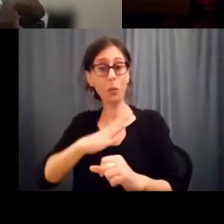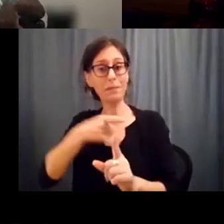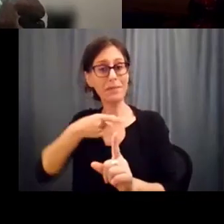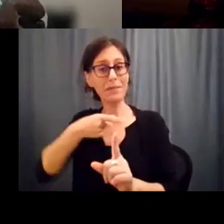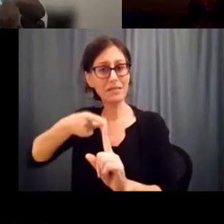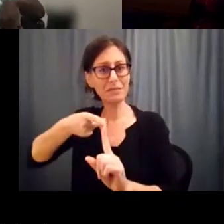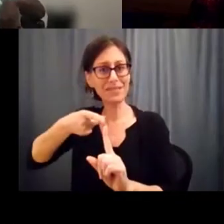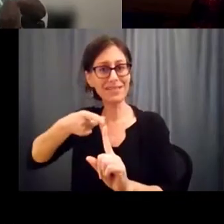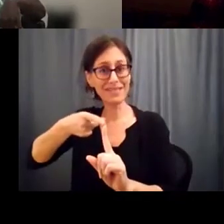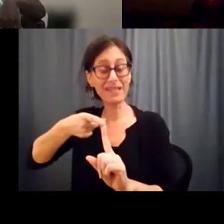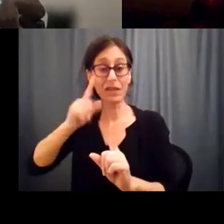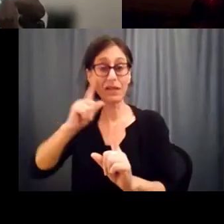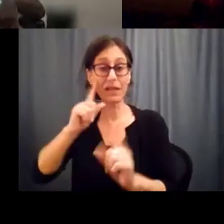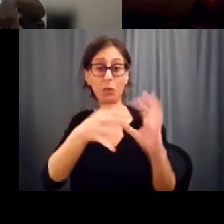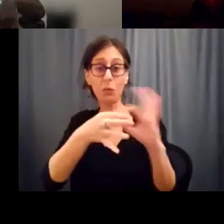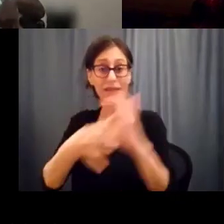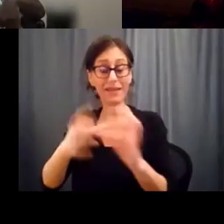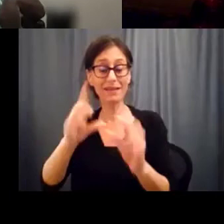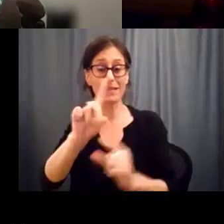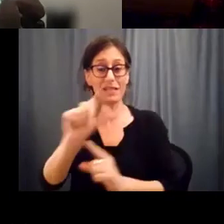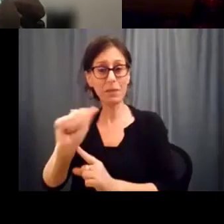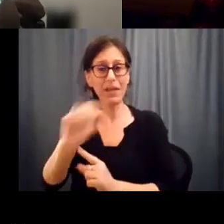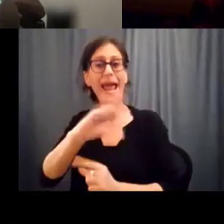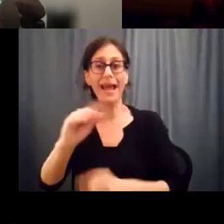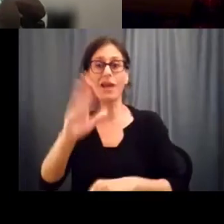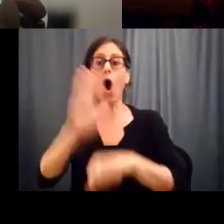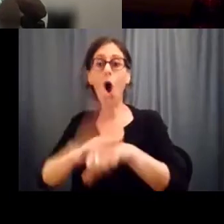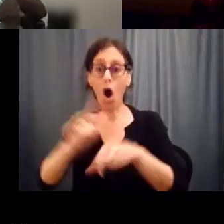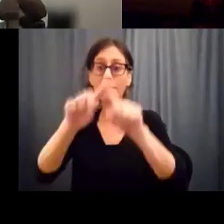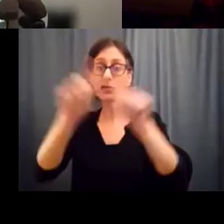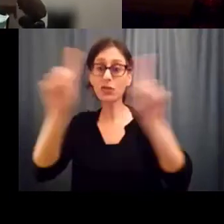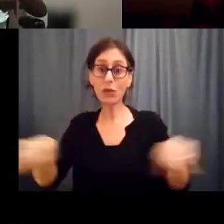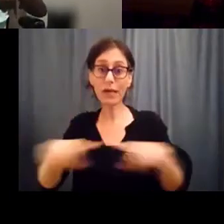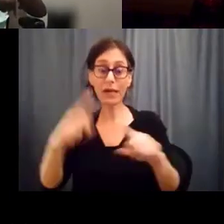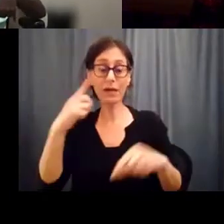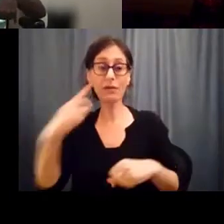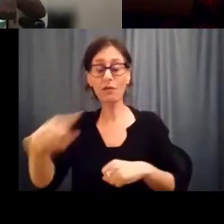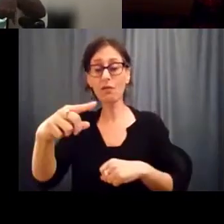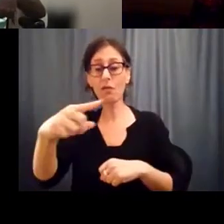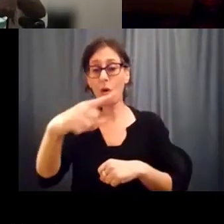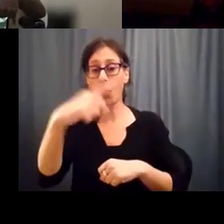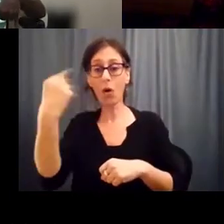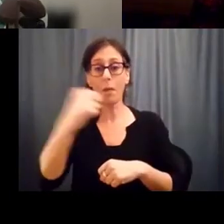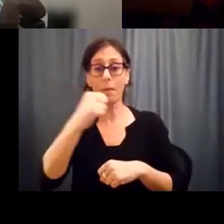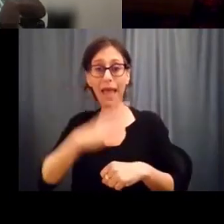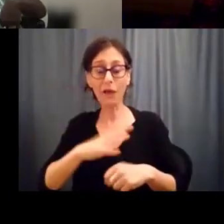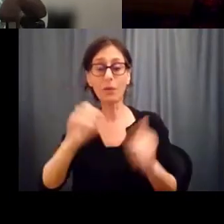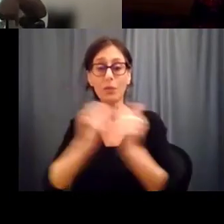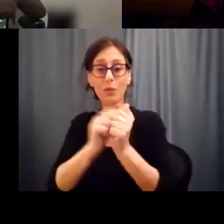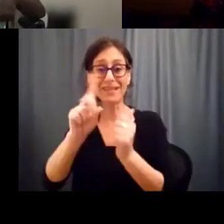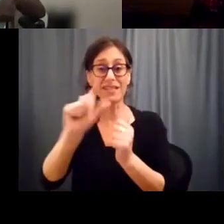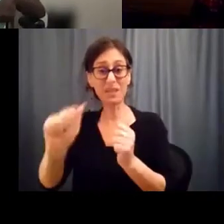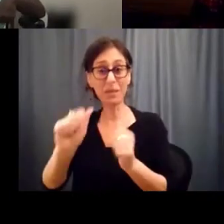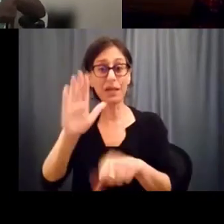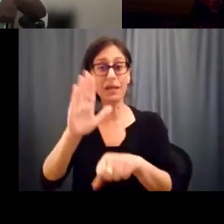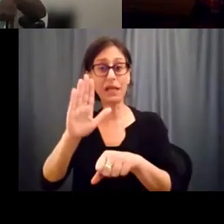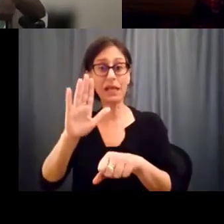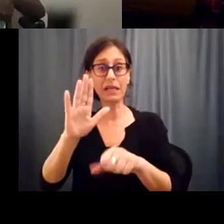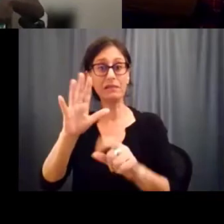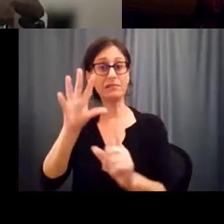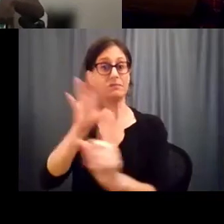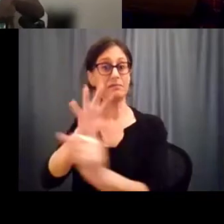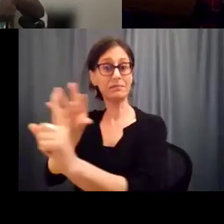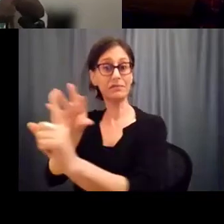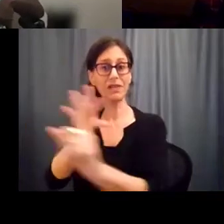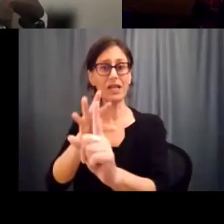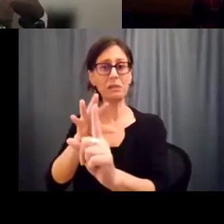in disability and on screen, for Black women with disability on screen, the numbers are